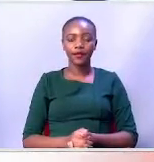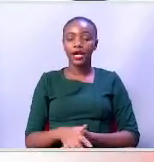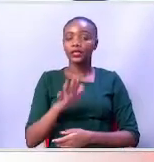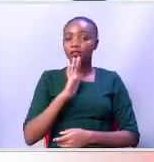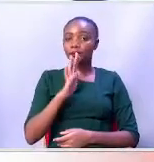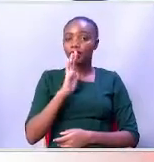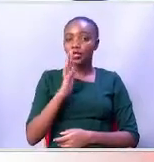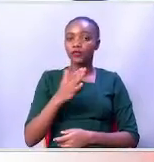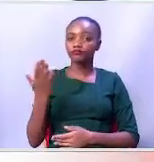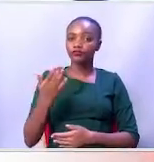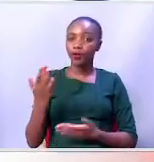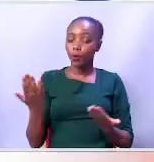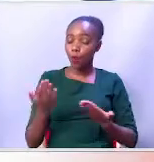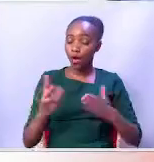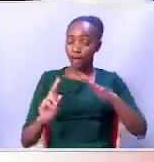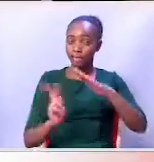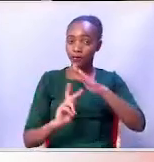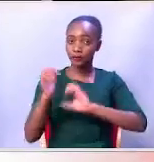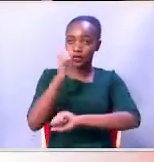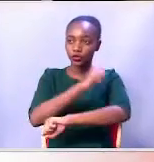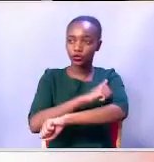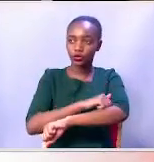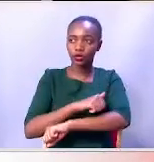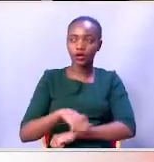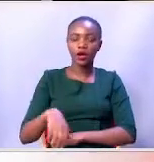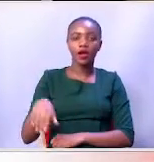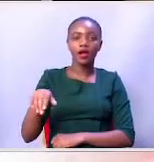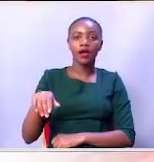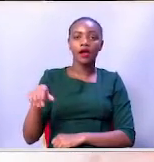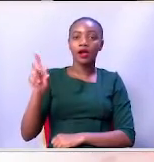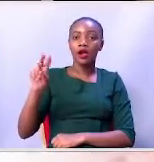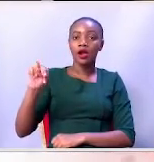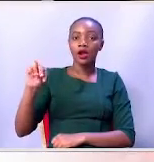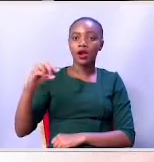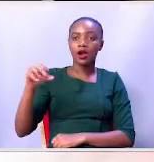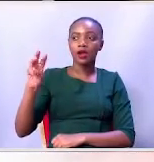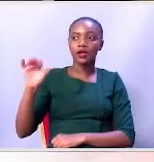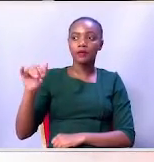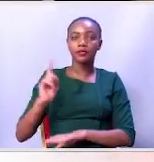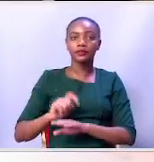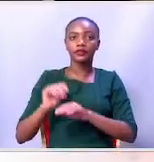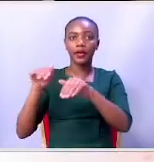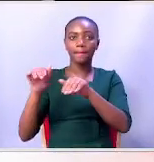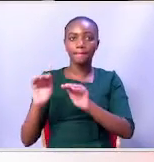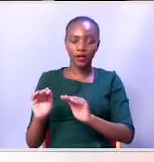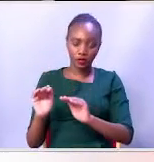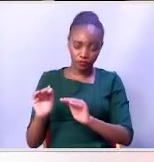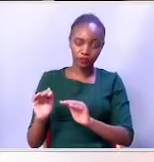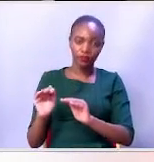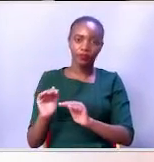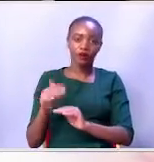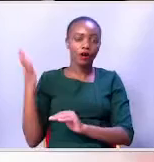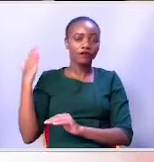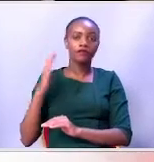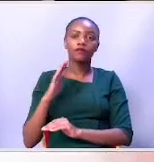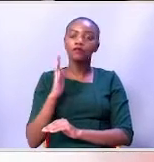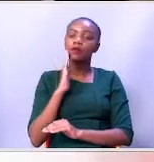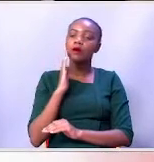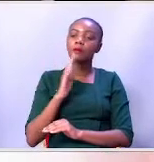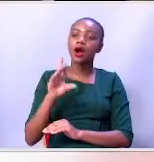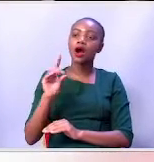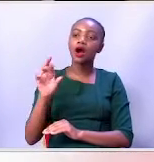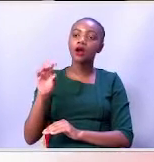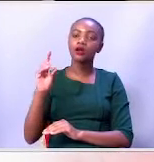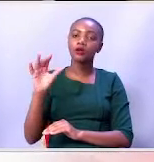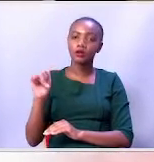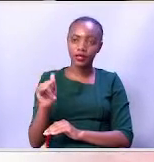Speaking at Mutumbu Primary School grounds in Gemiala sub-county during the funeral of the late Mama Dorcas Odhiambo, the legislators led